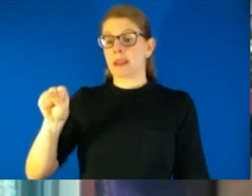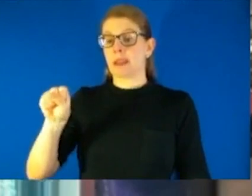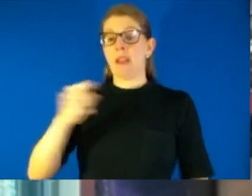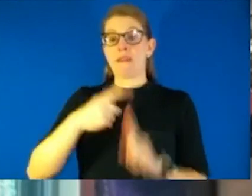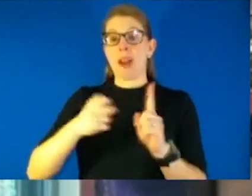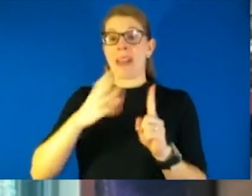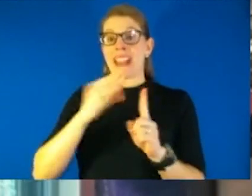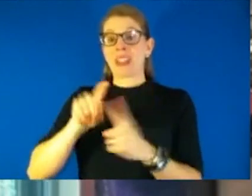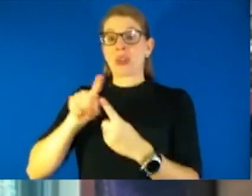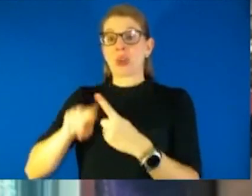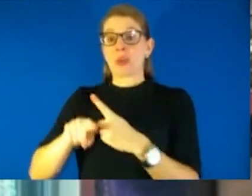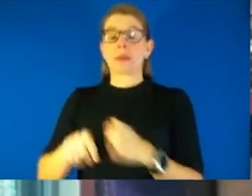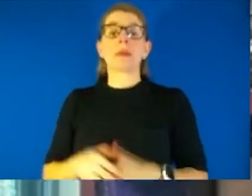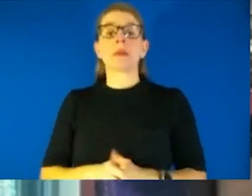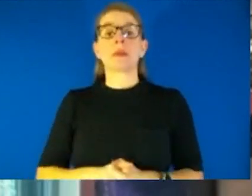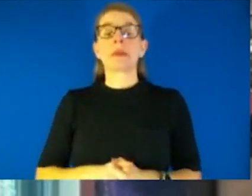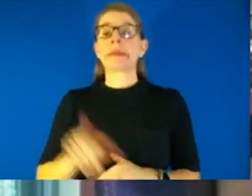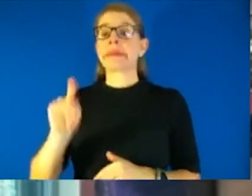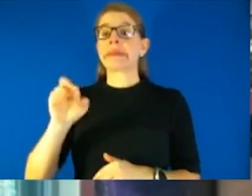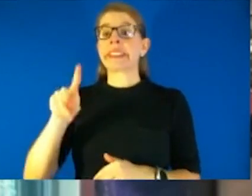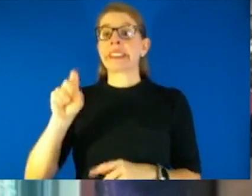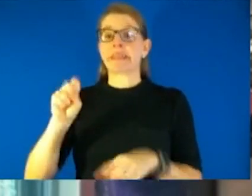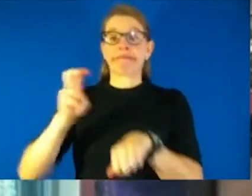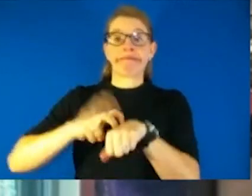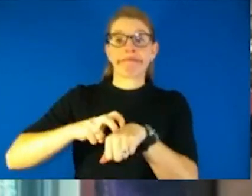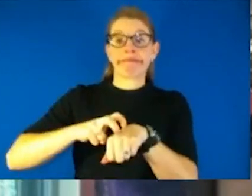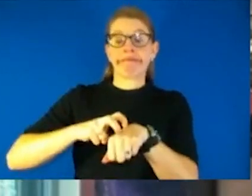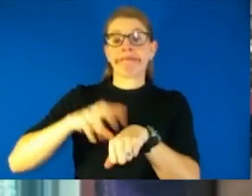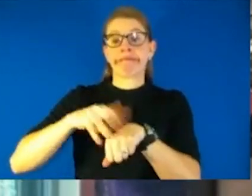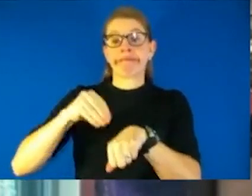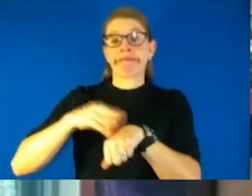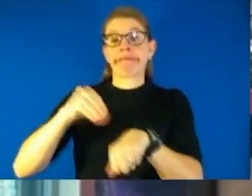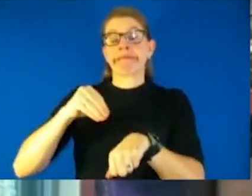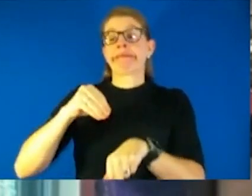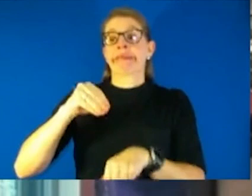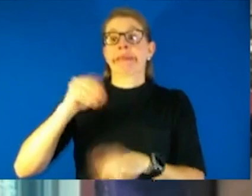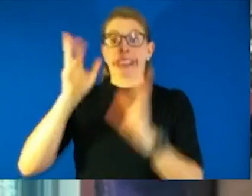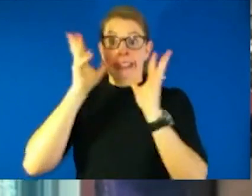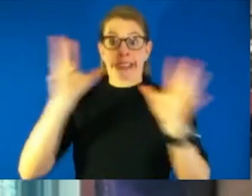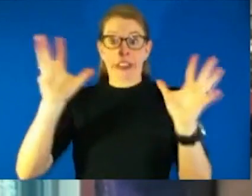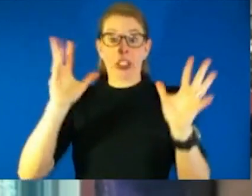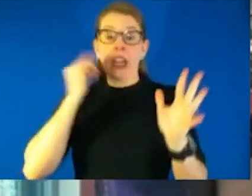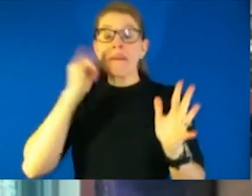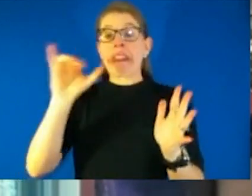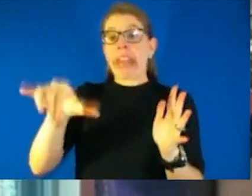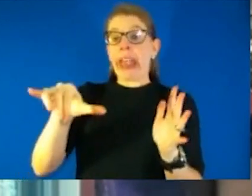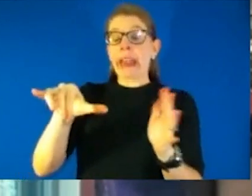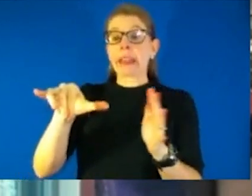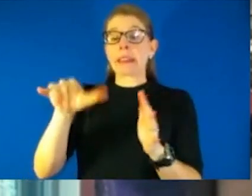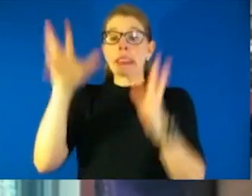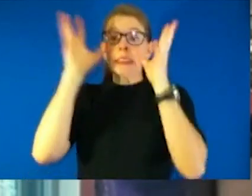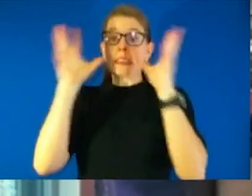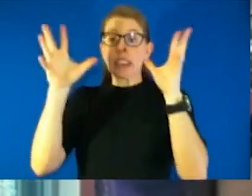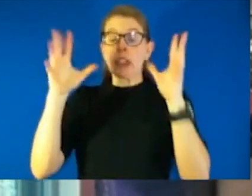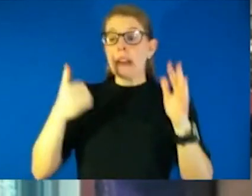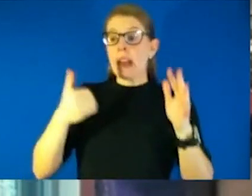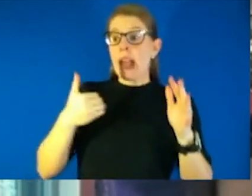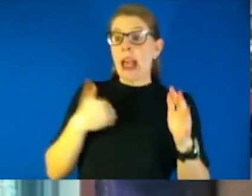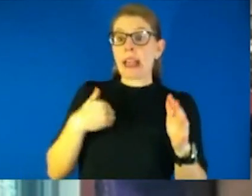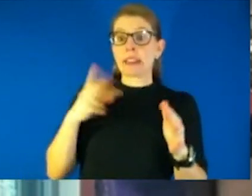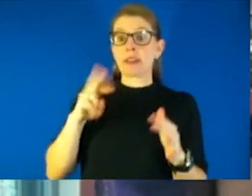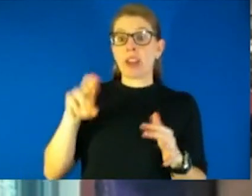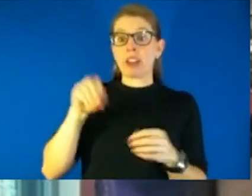obviously, as a tick feeds on a deer, if that deer has virus in its blood,